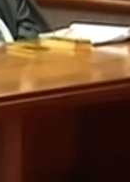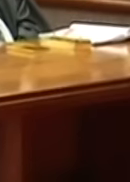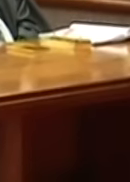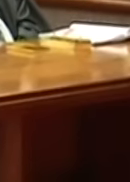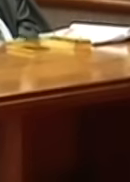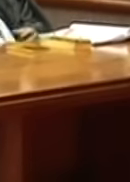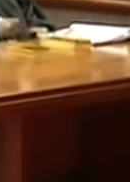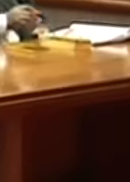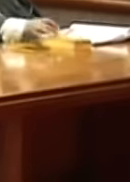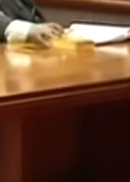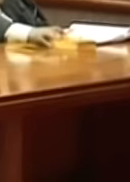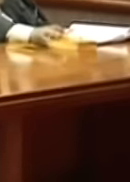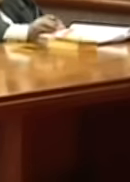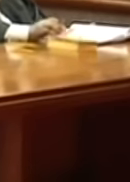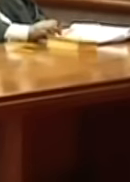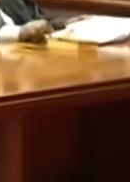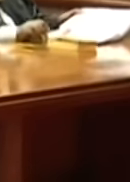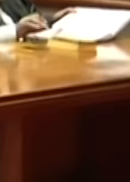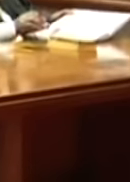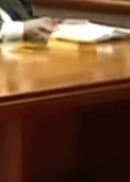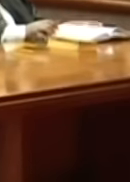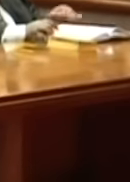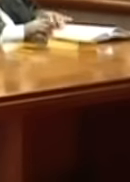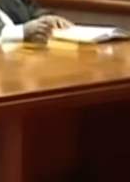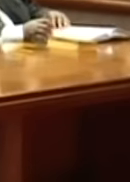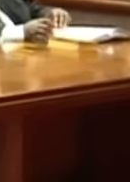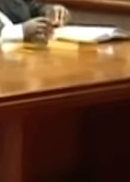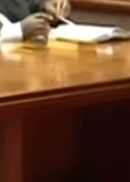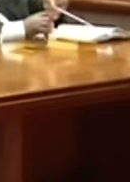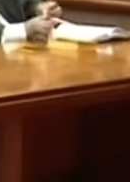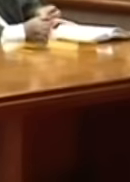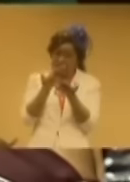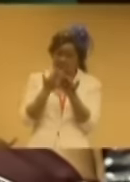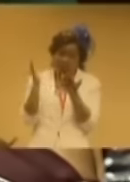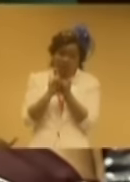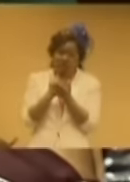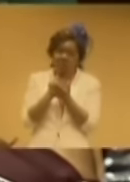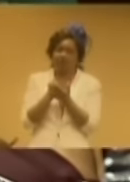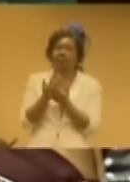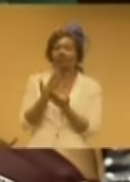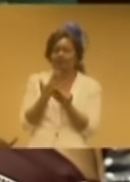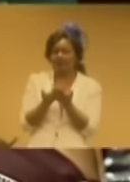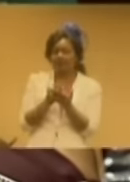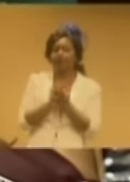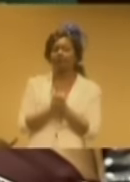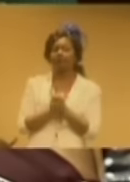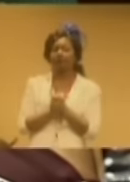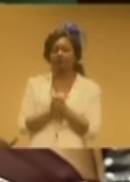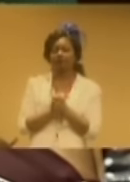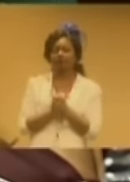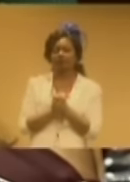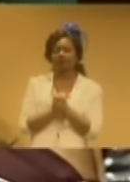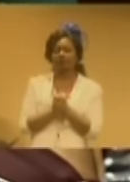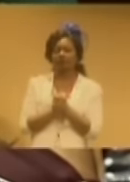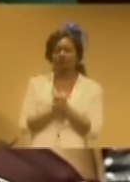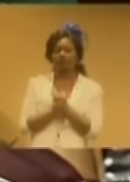throne. His Majesty urging the nation to unite against all that is hindering development so that the country can have good